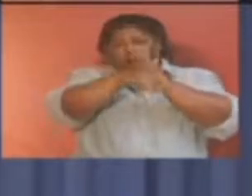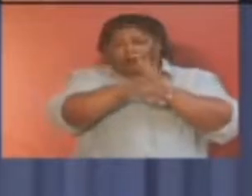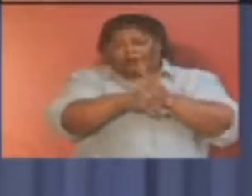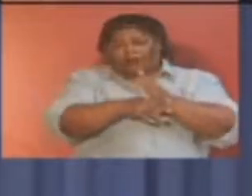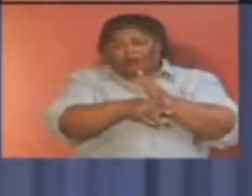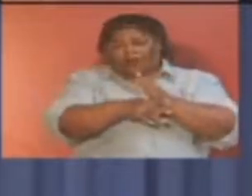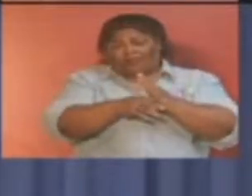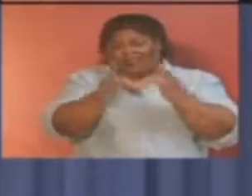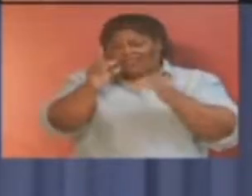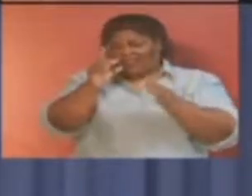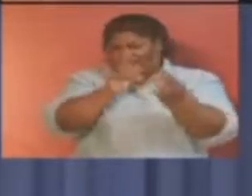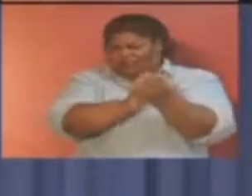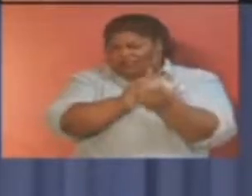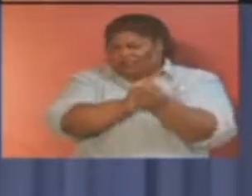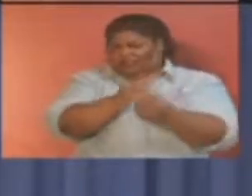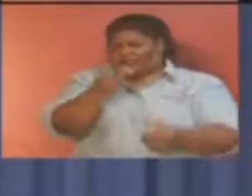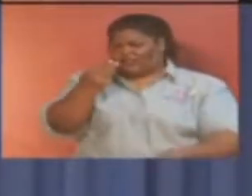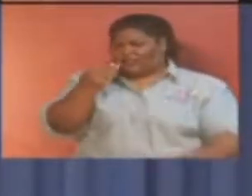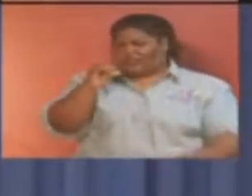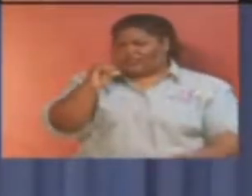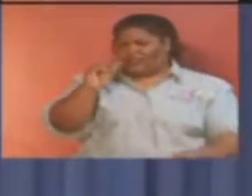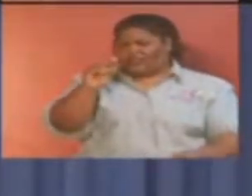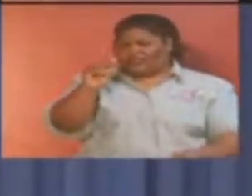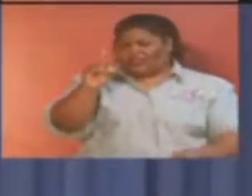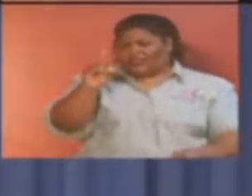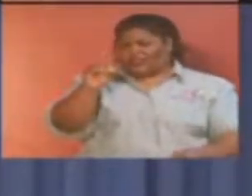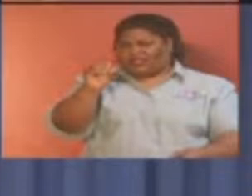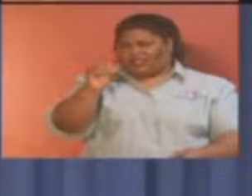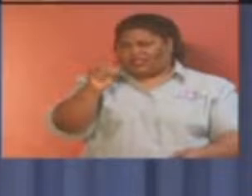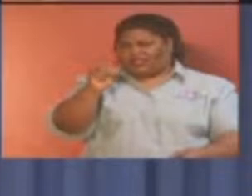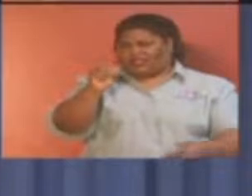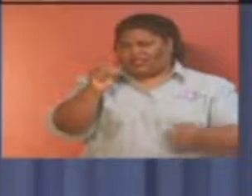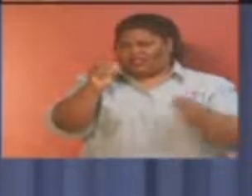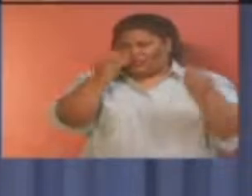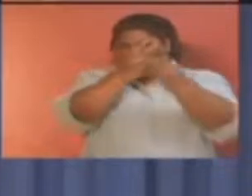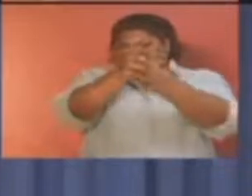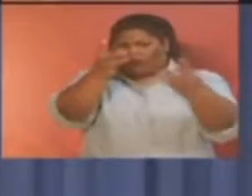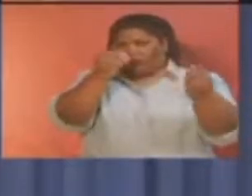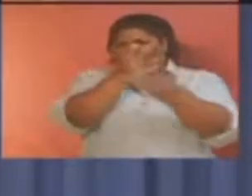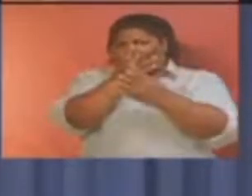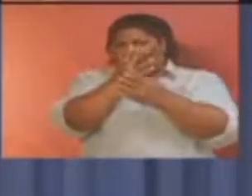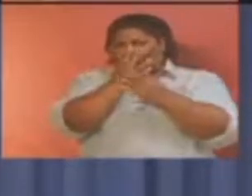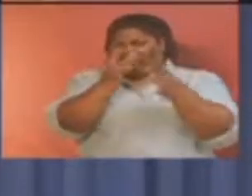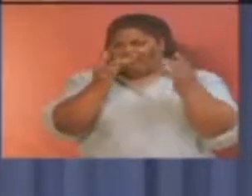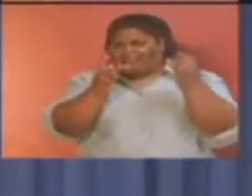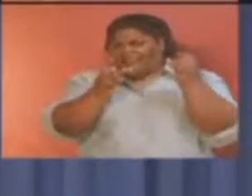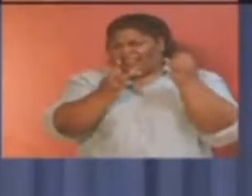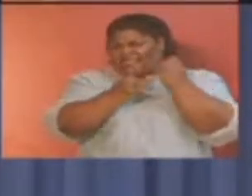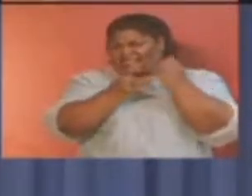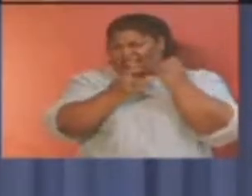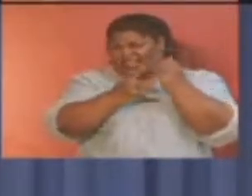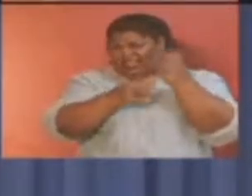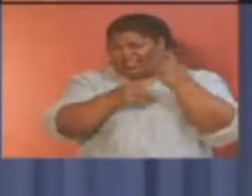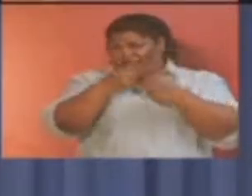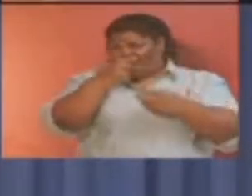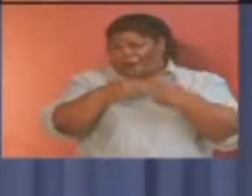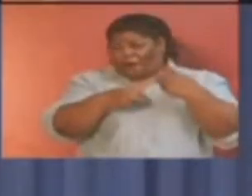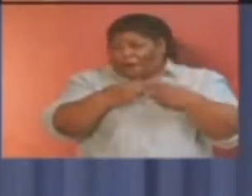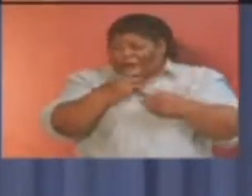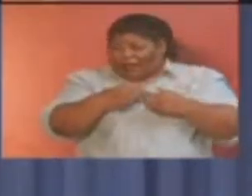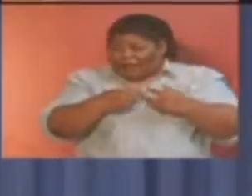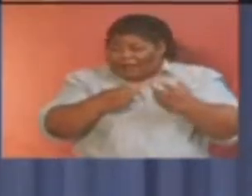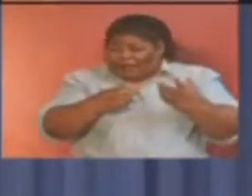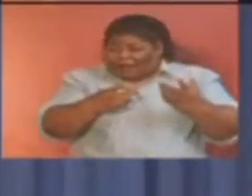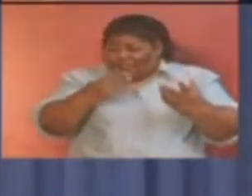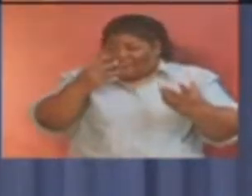nervousness on. Because there is some technical glitch somewhere. Some people on, I think it's one of the platforms at Flow or